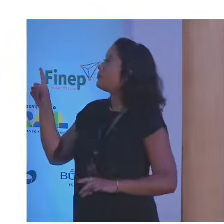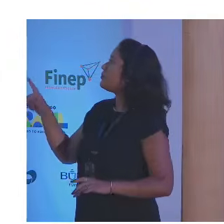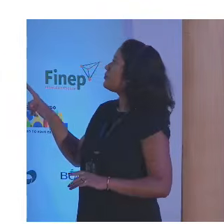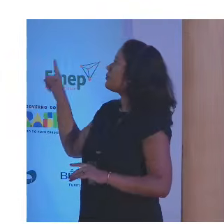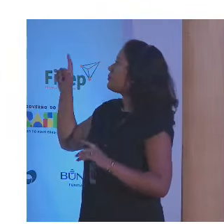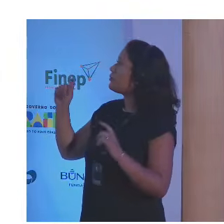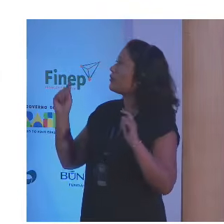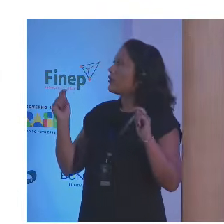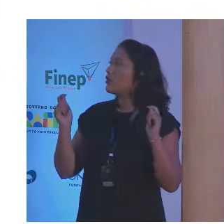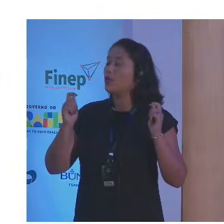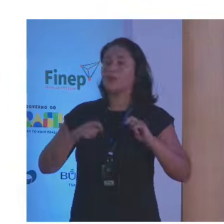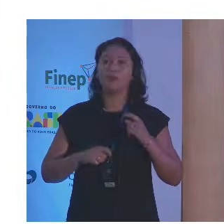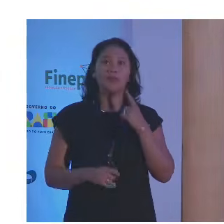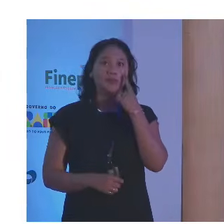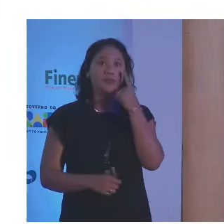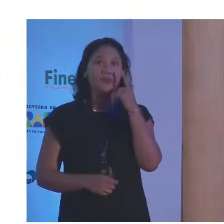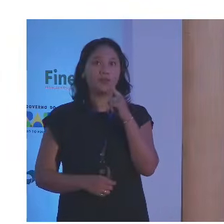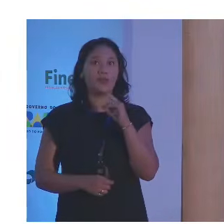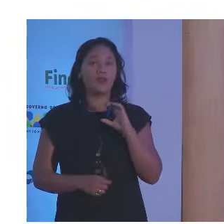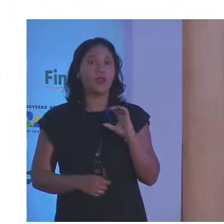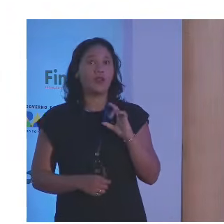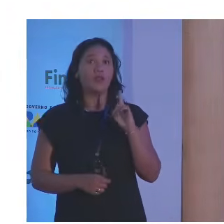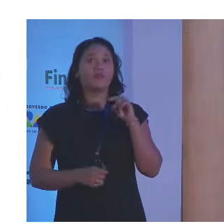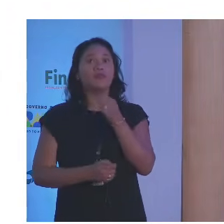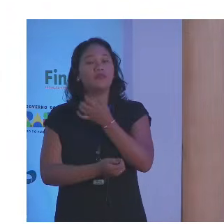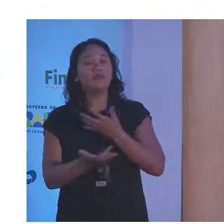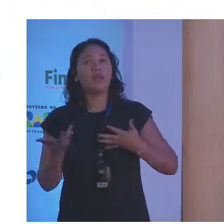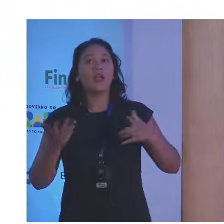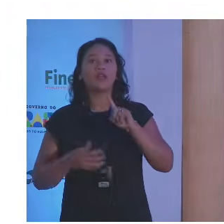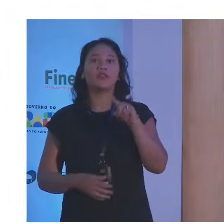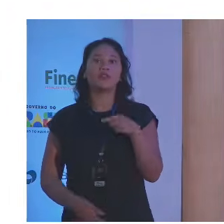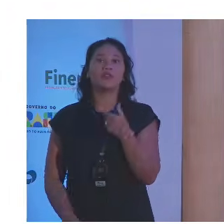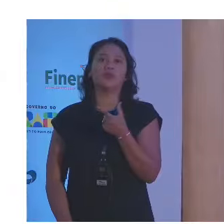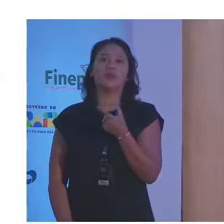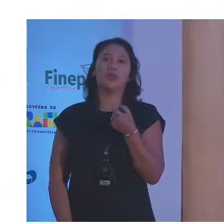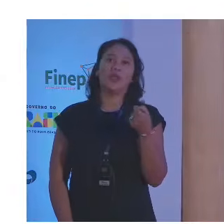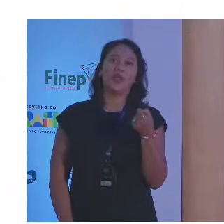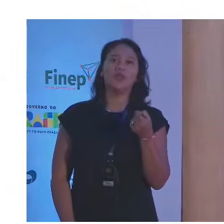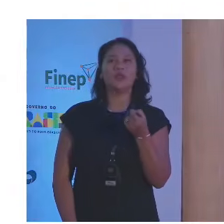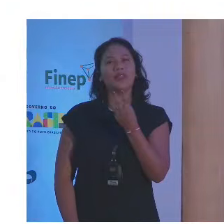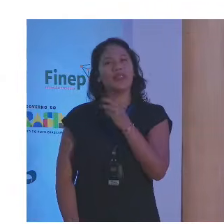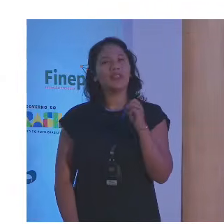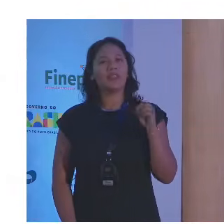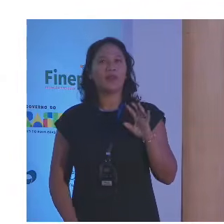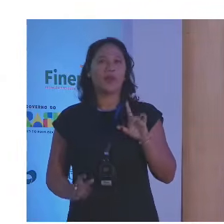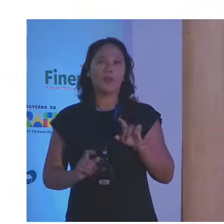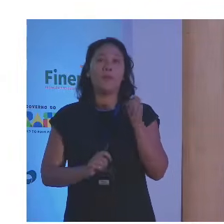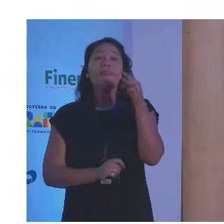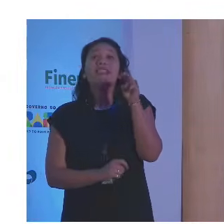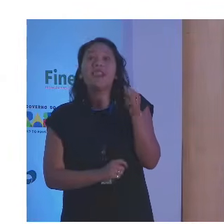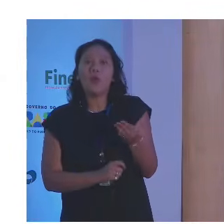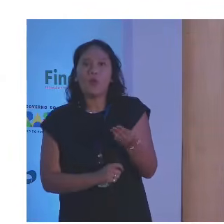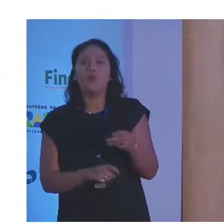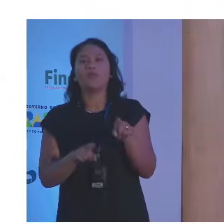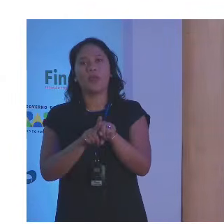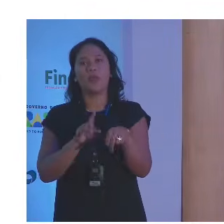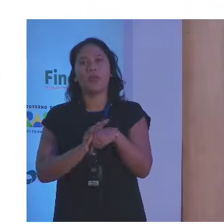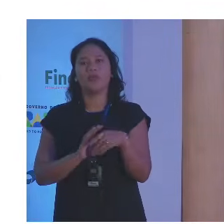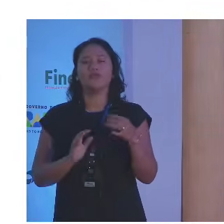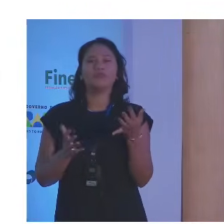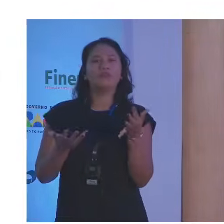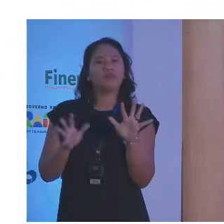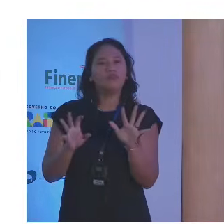is level at around 200 to 300 parts per million. And just around